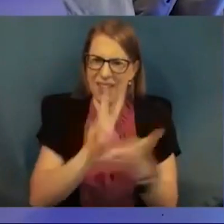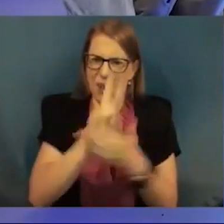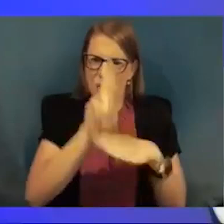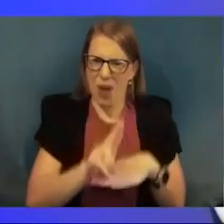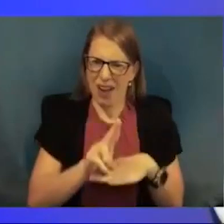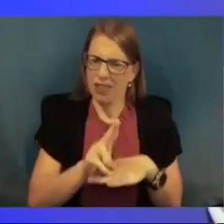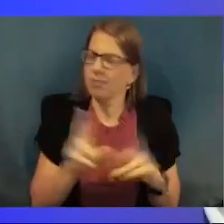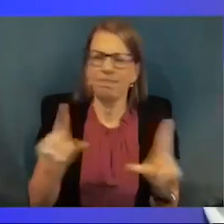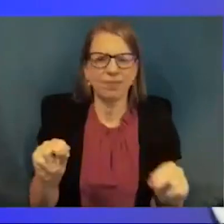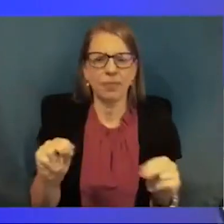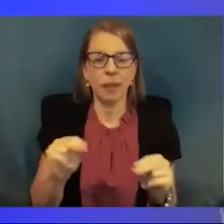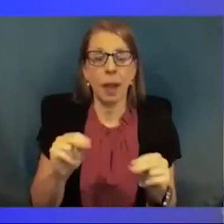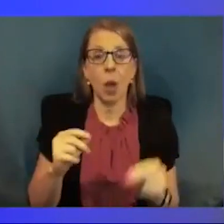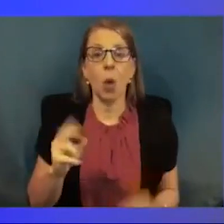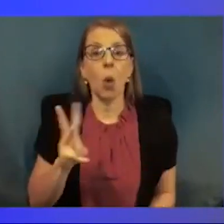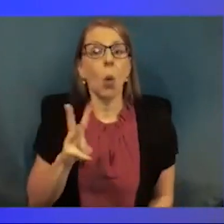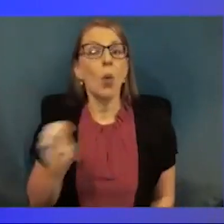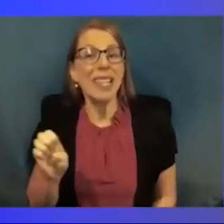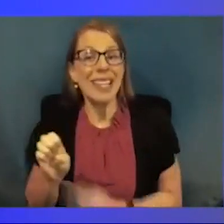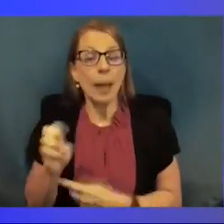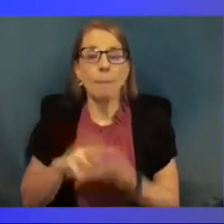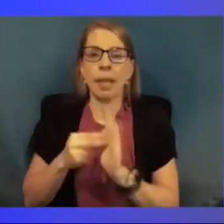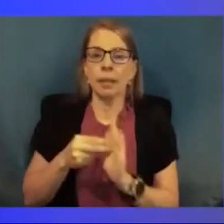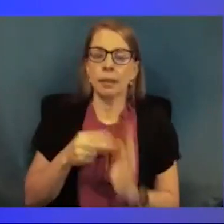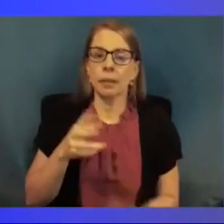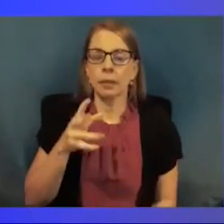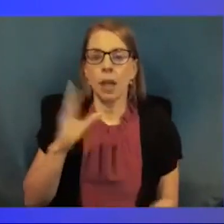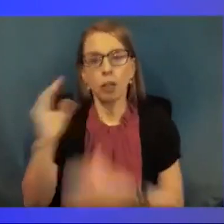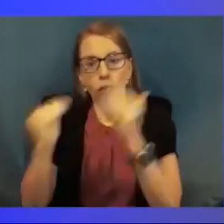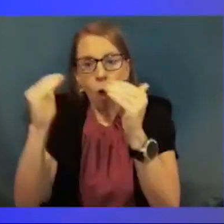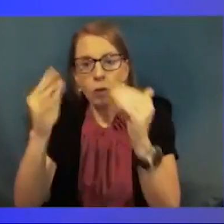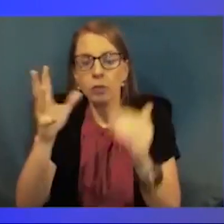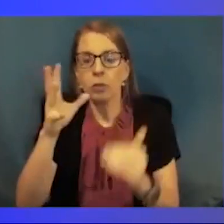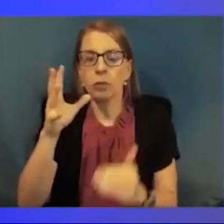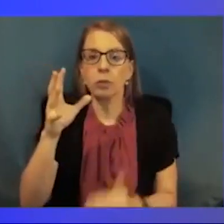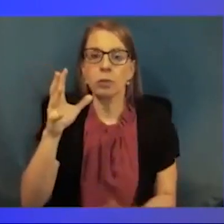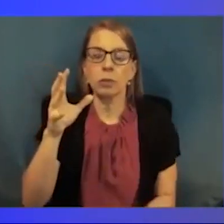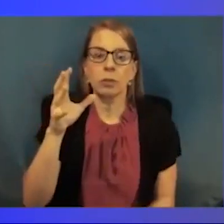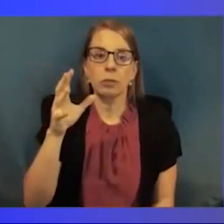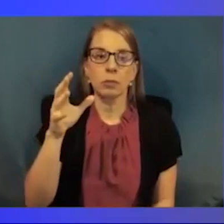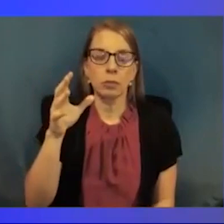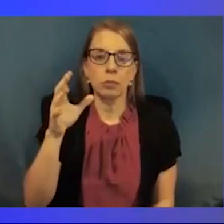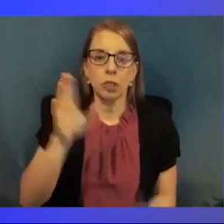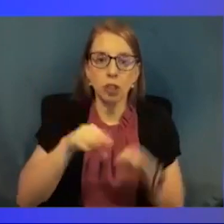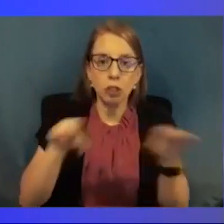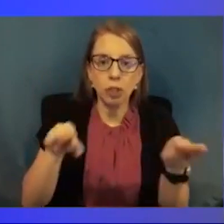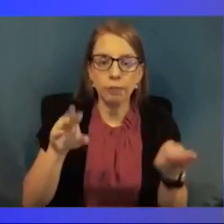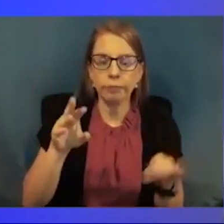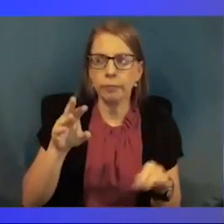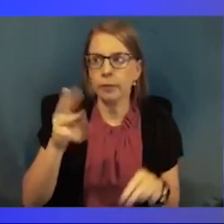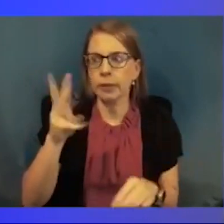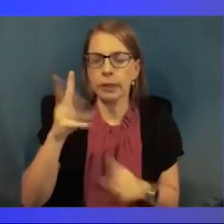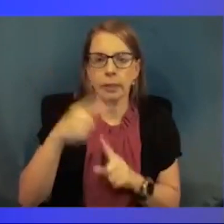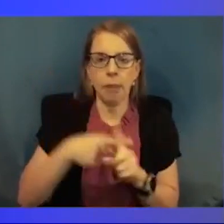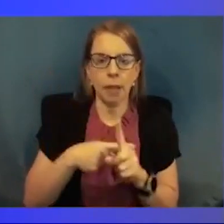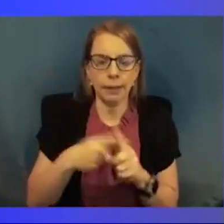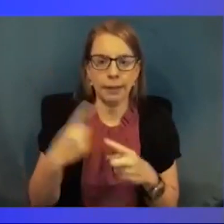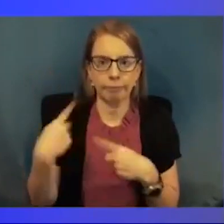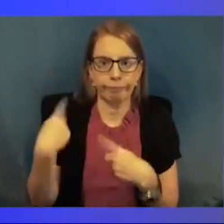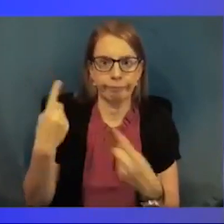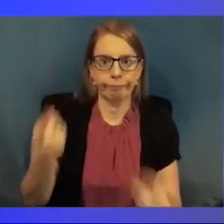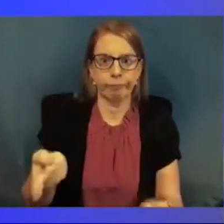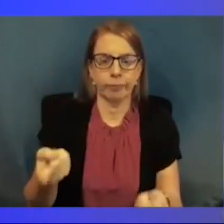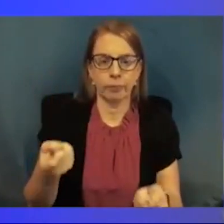collective, whether it's adults or children, for, 18 months now or 16 months now. A long time. We haven't seen a lot of